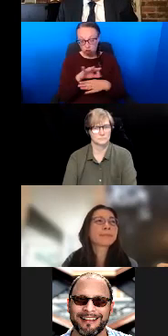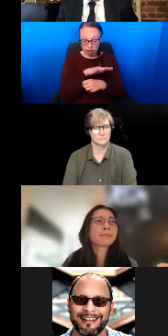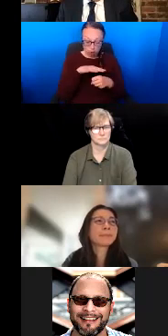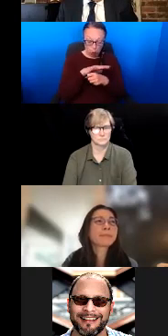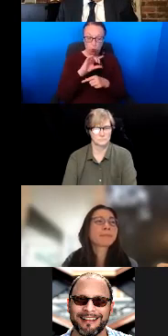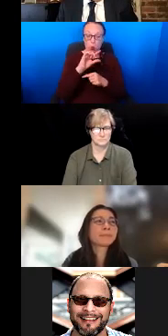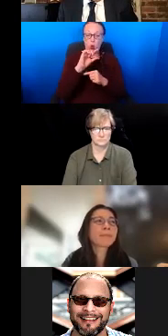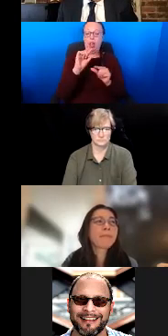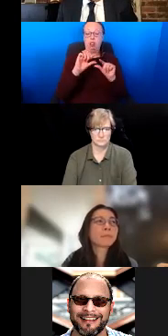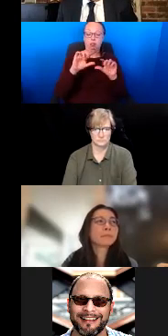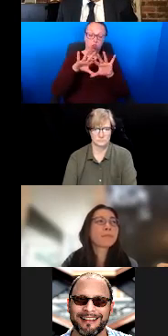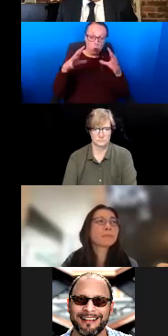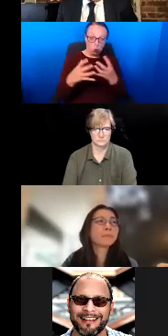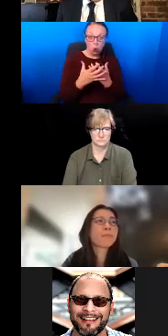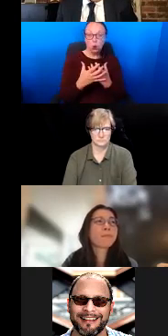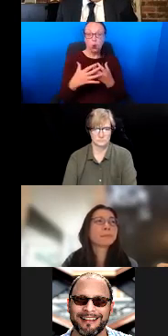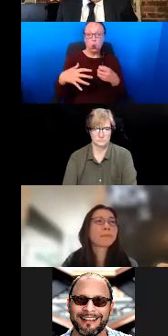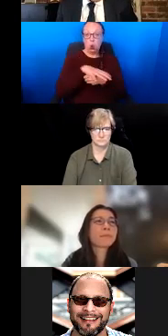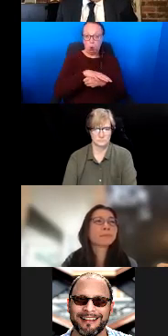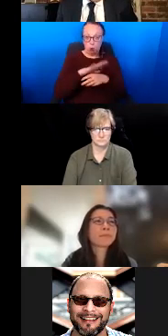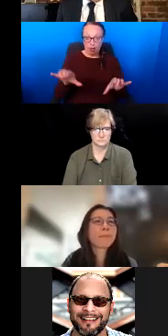so, we should be able to look at different nodes, different sites